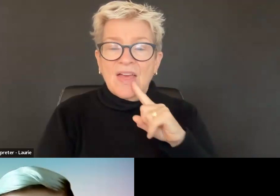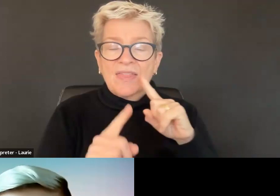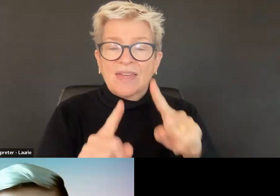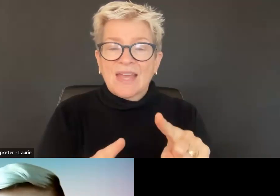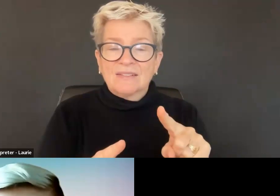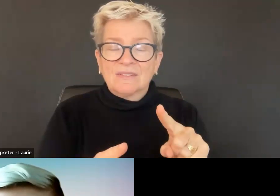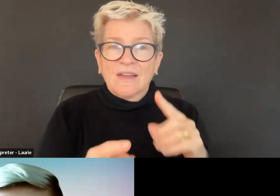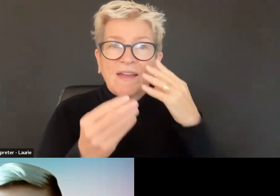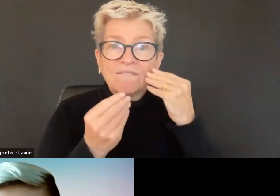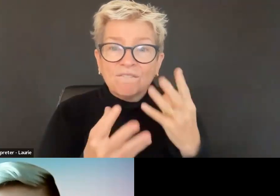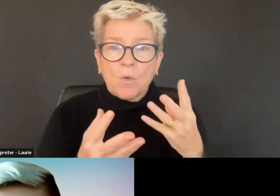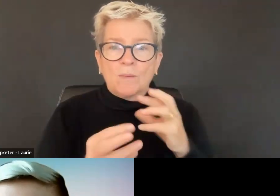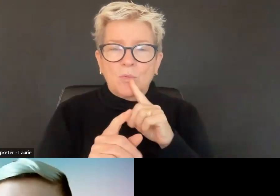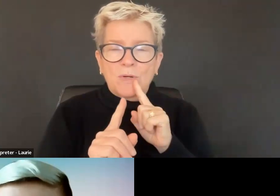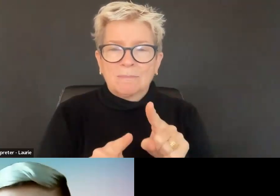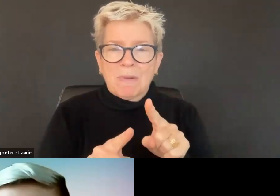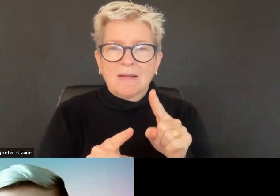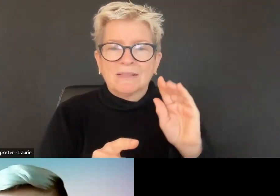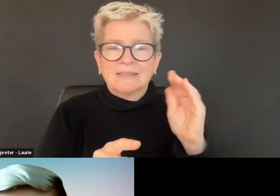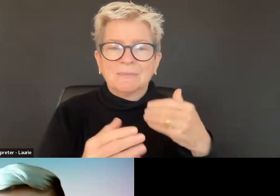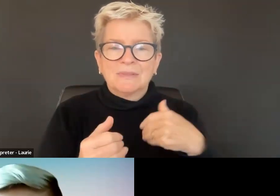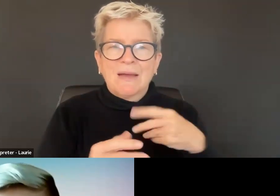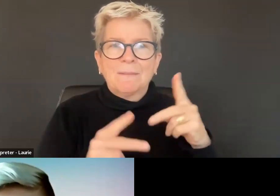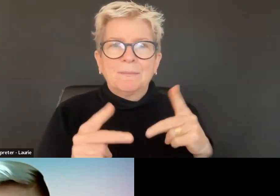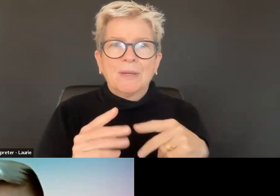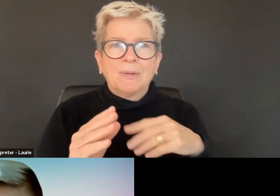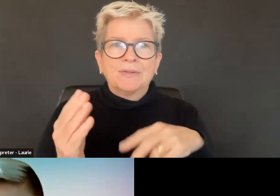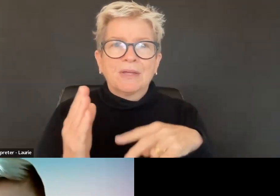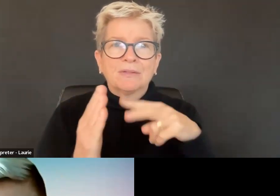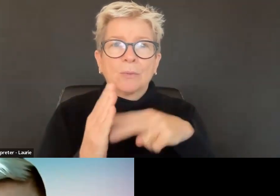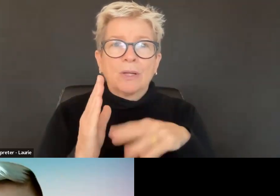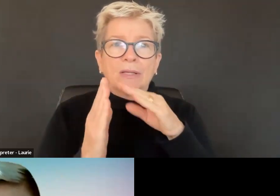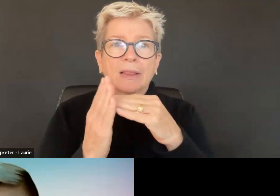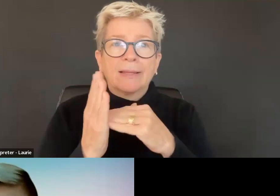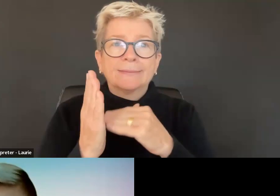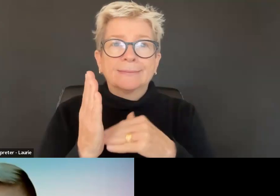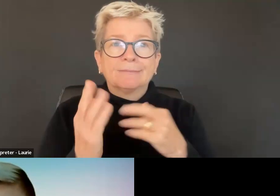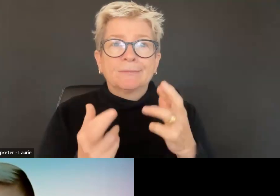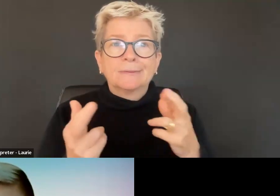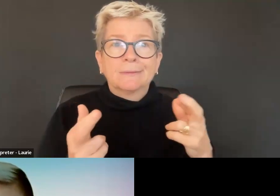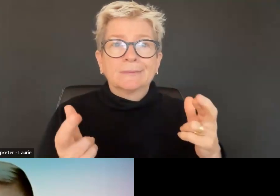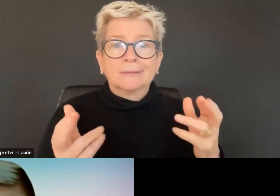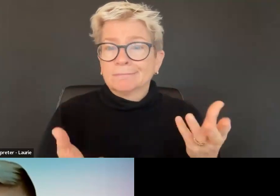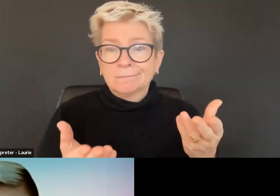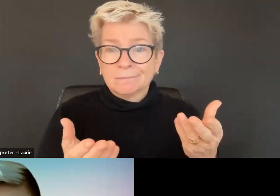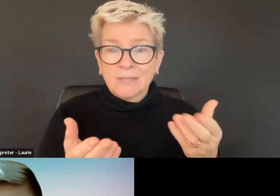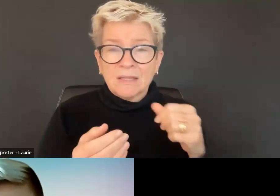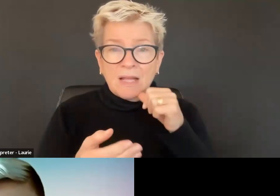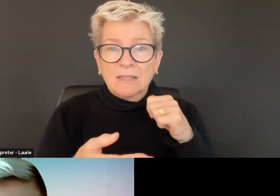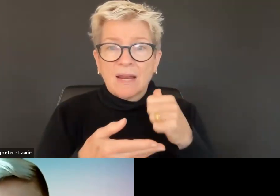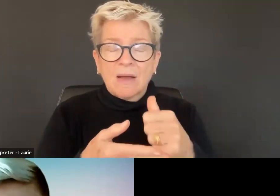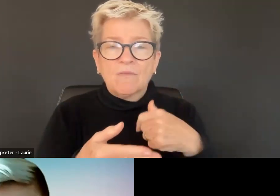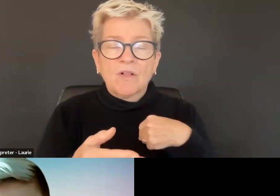informed response. It seems like right now people are just reading off a list of resources, and that isn't enough. And that is something that I think call